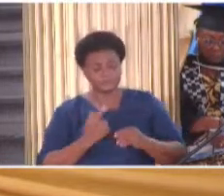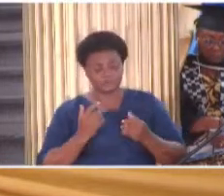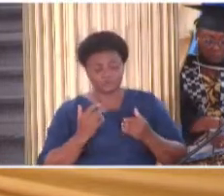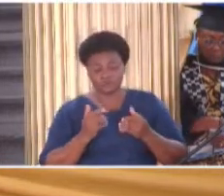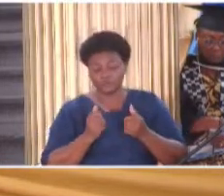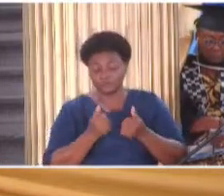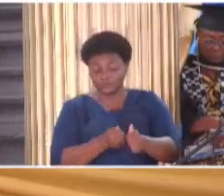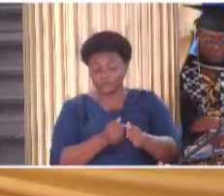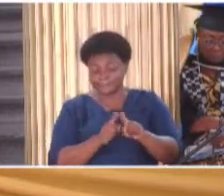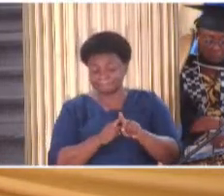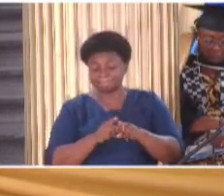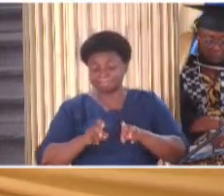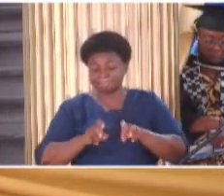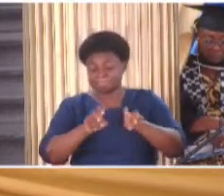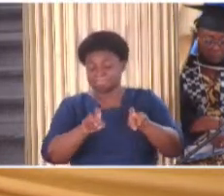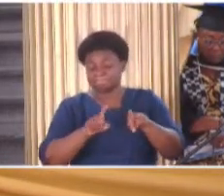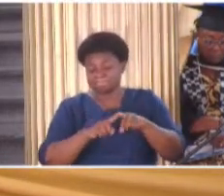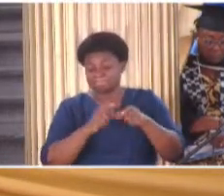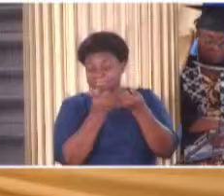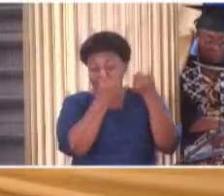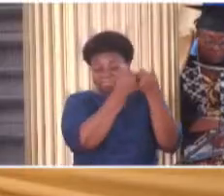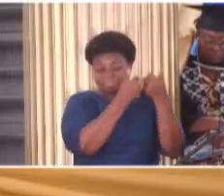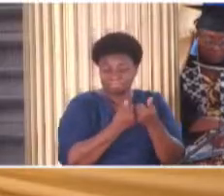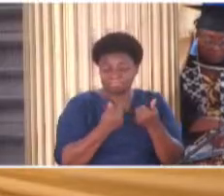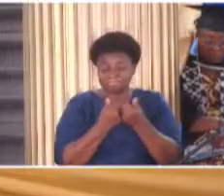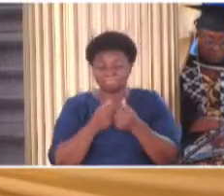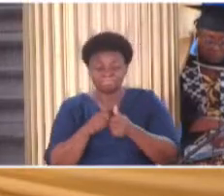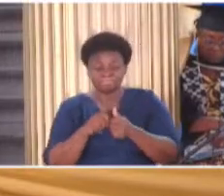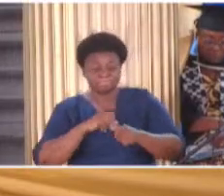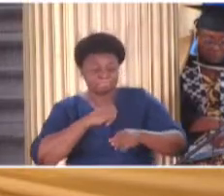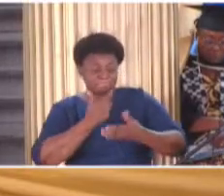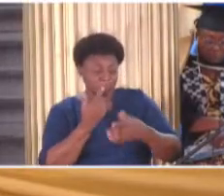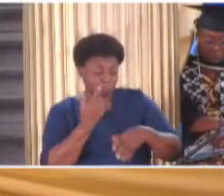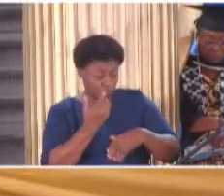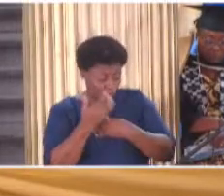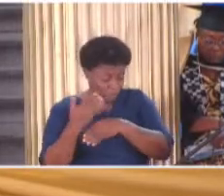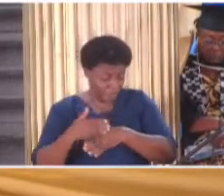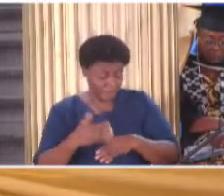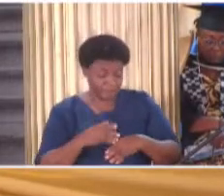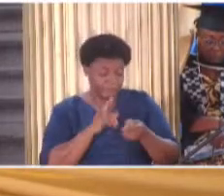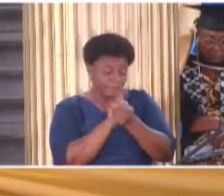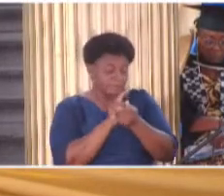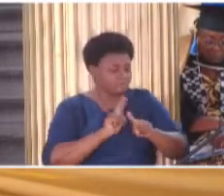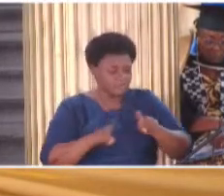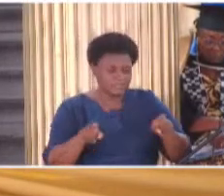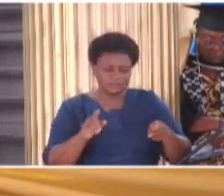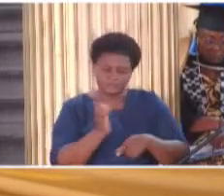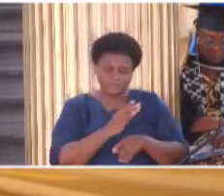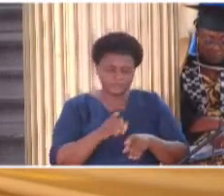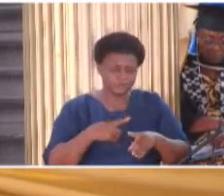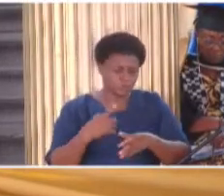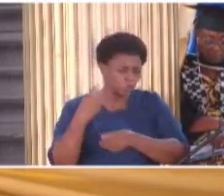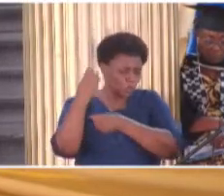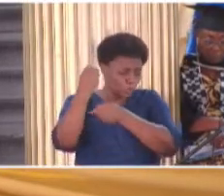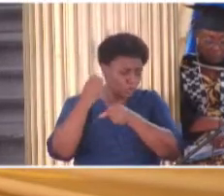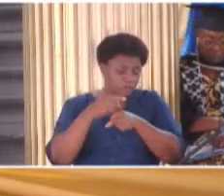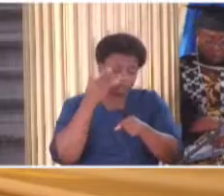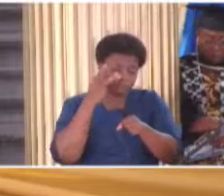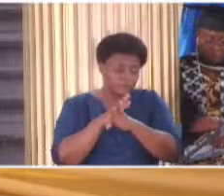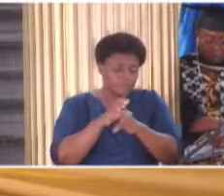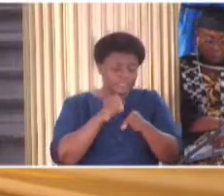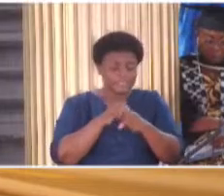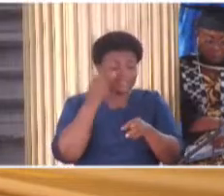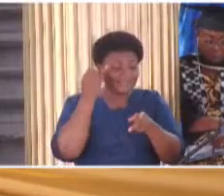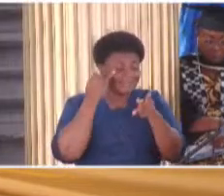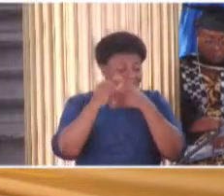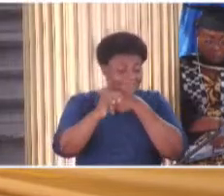journey, we will encounter obstacles and moments of doubt. Nevertheless, let us hold on to the promise in Isaiah chapter